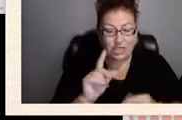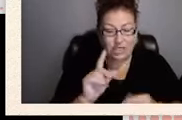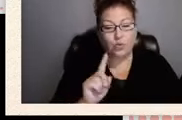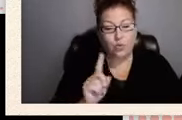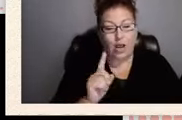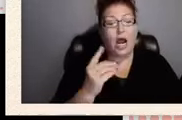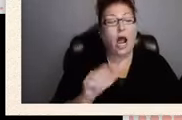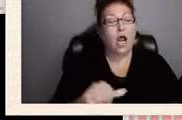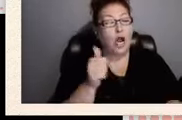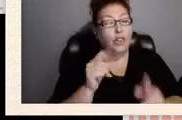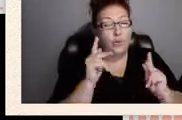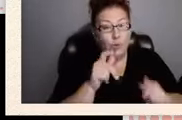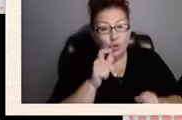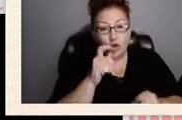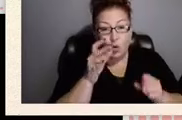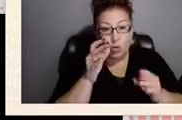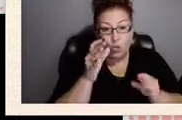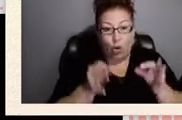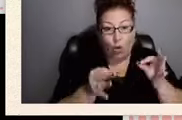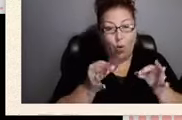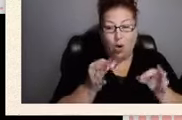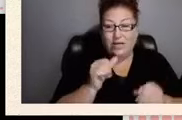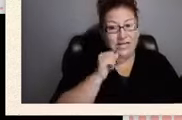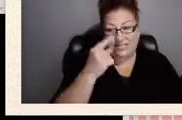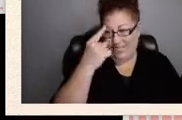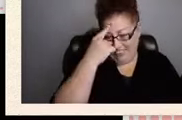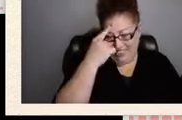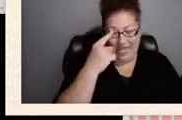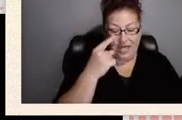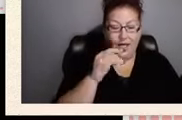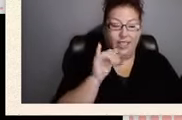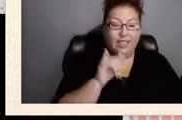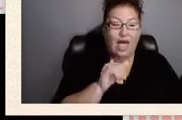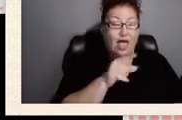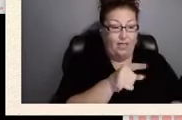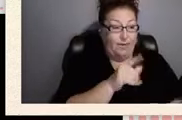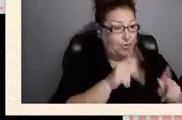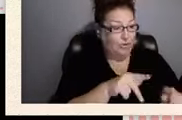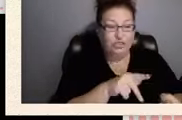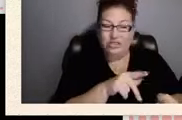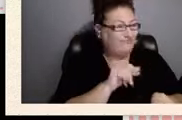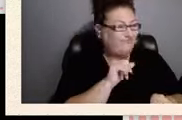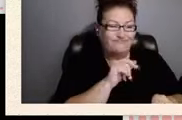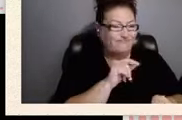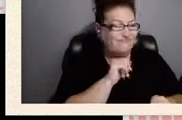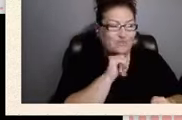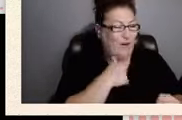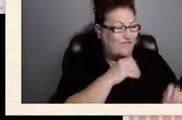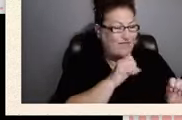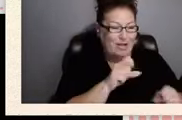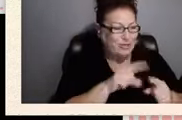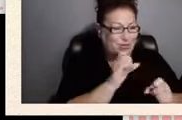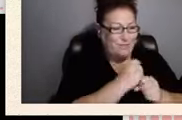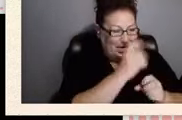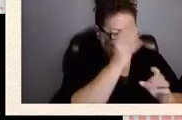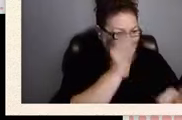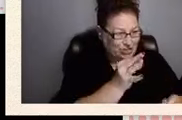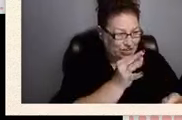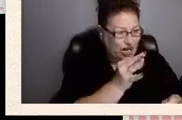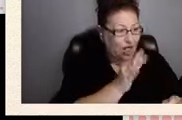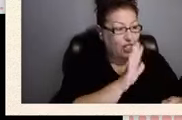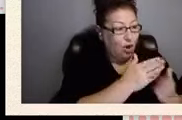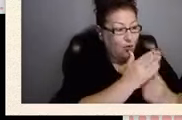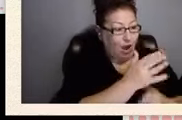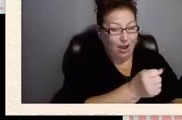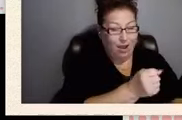the court doesn't think has capacity to make their own decisions, their rights are taken away and they're given to someone else to